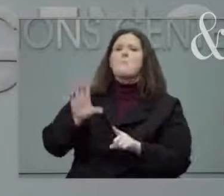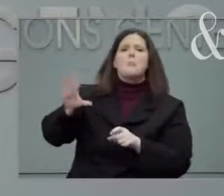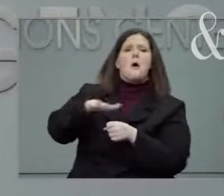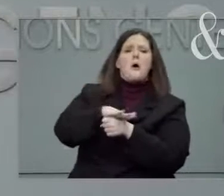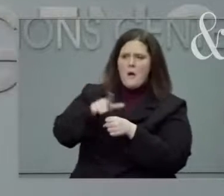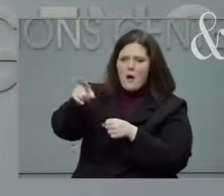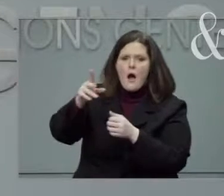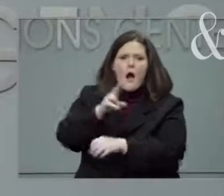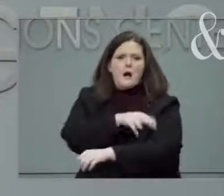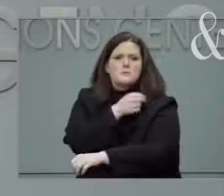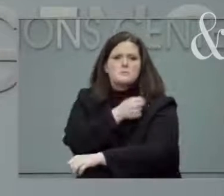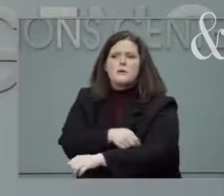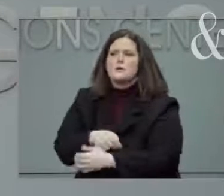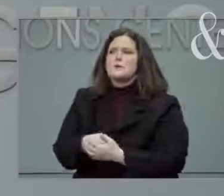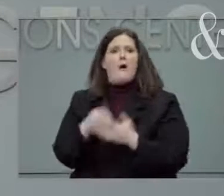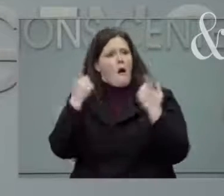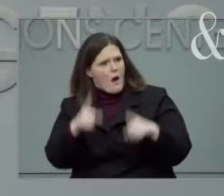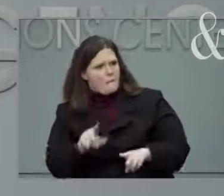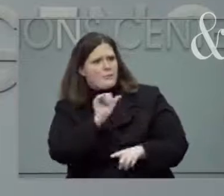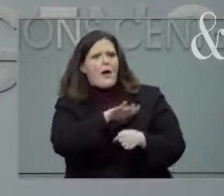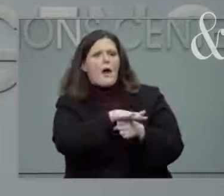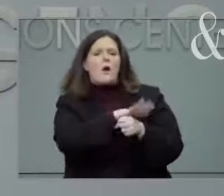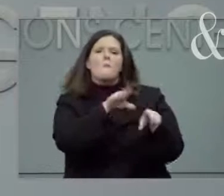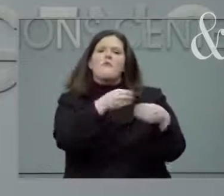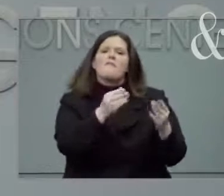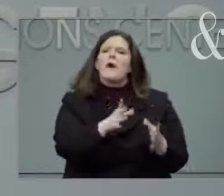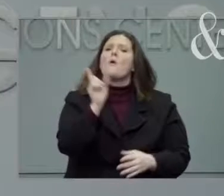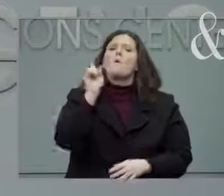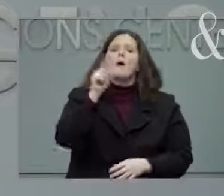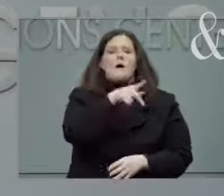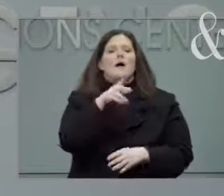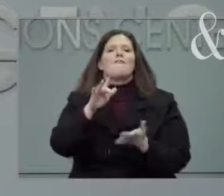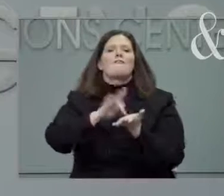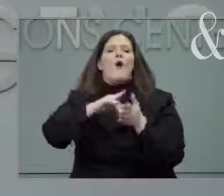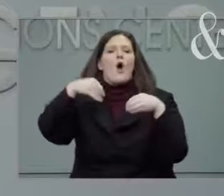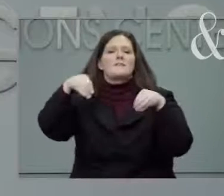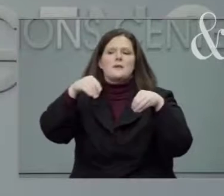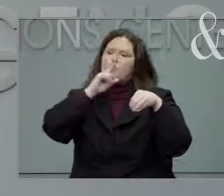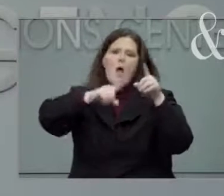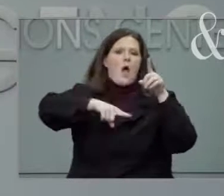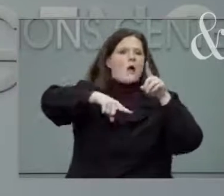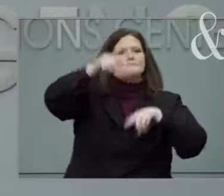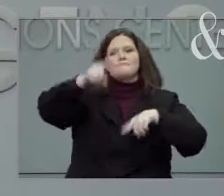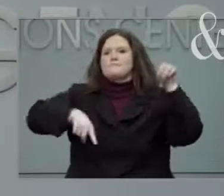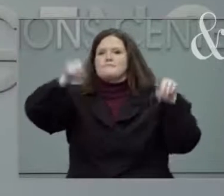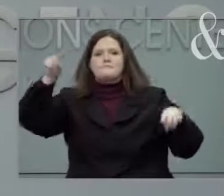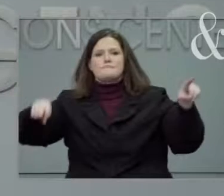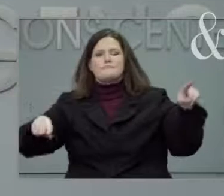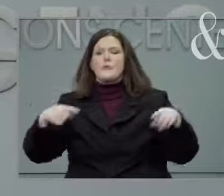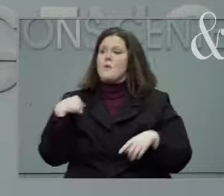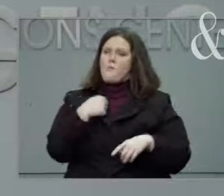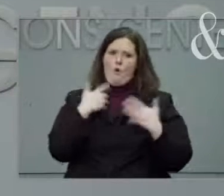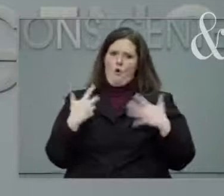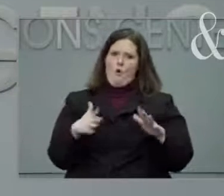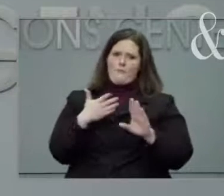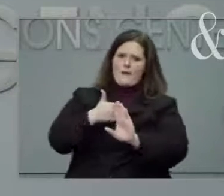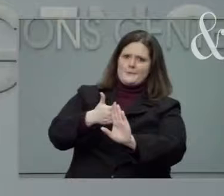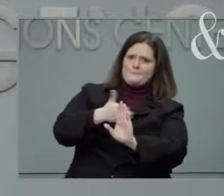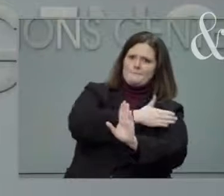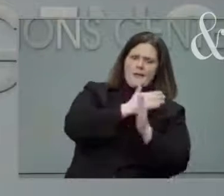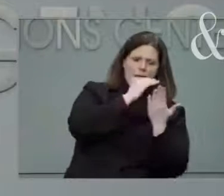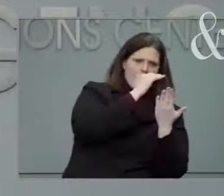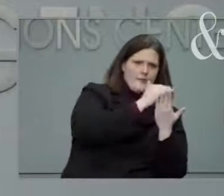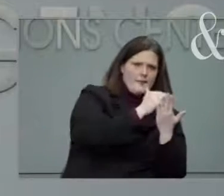their district. So I think we'll see a number of ways. And again, we've already been working with our partners on developing